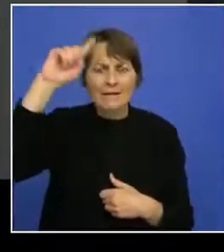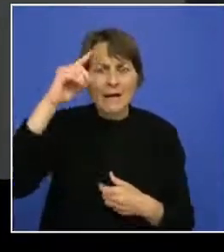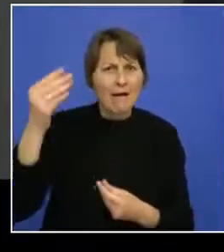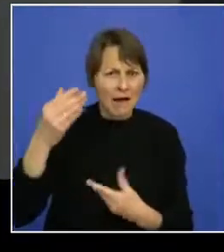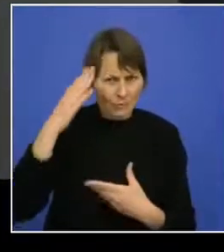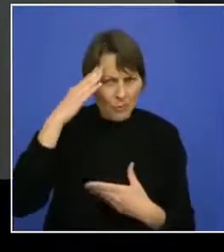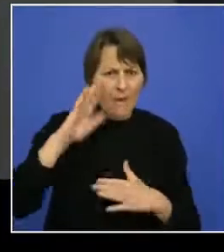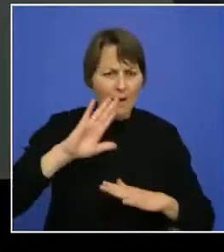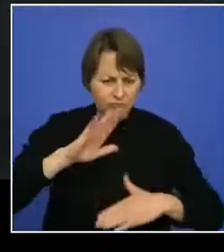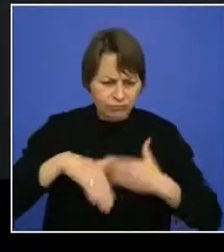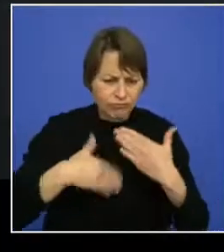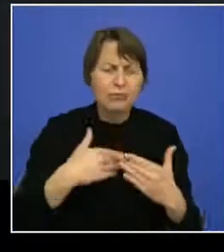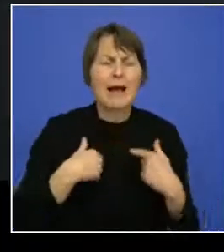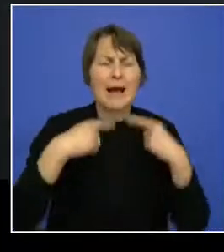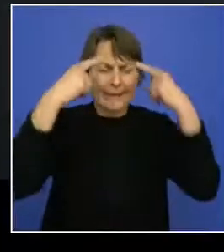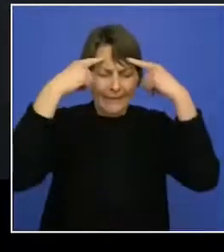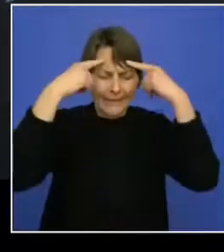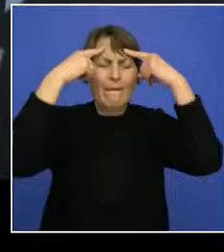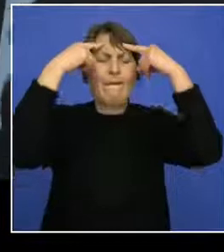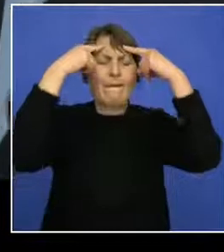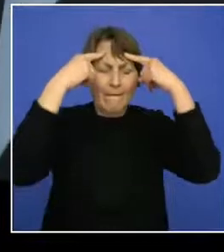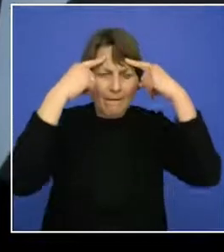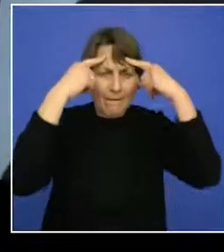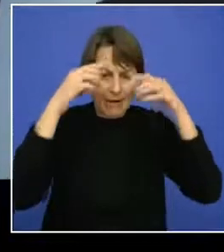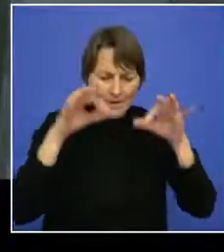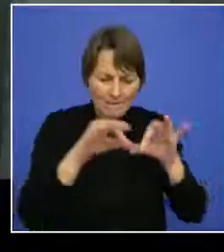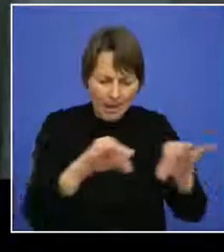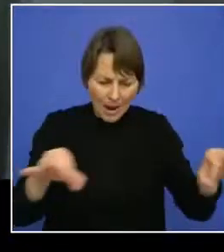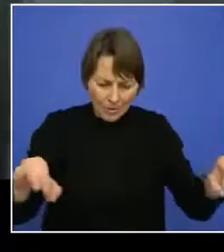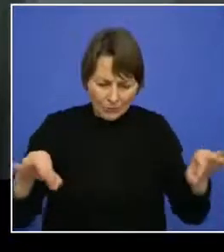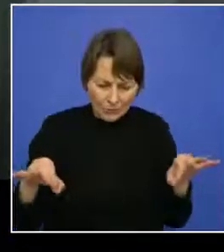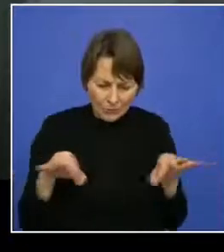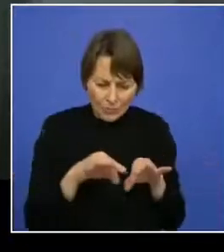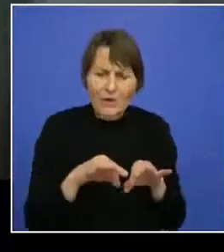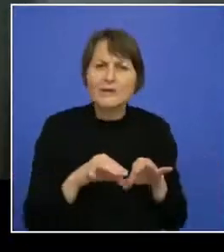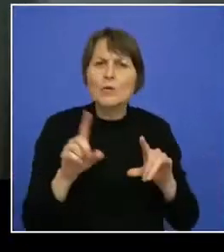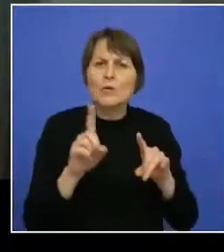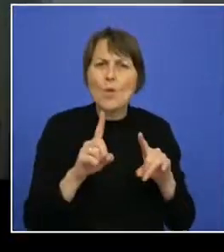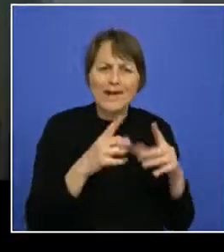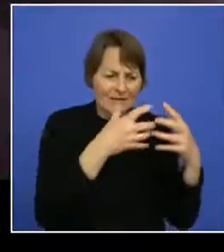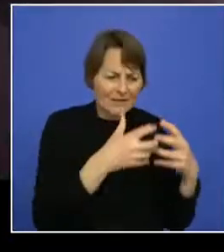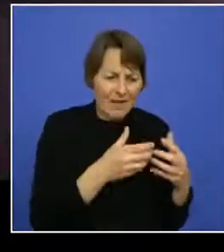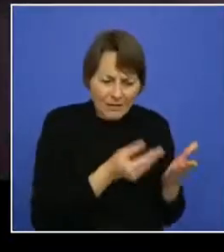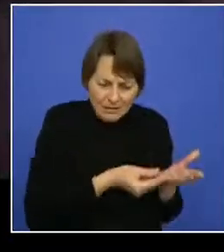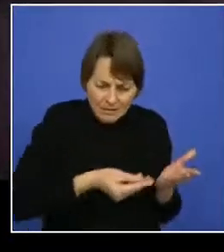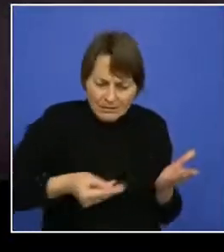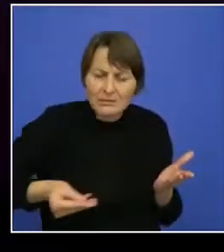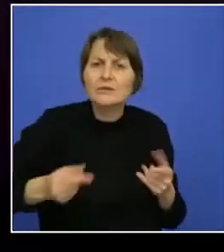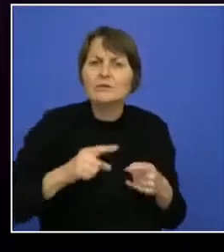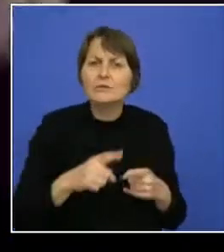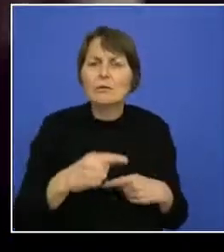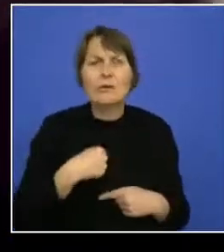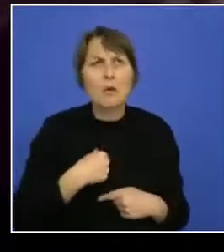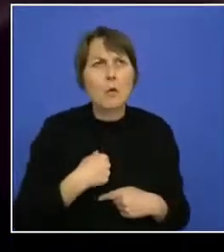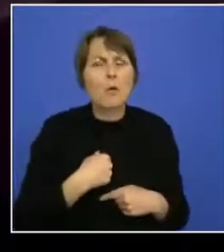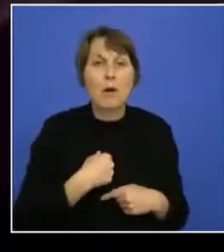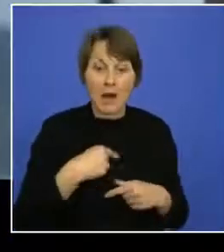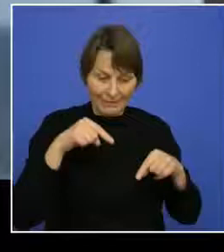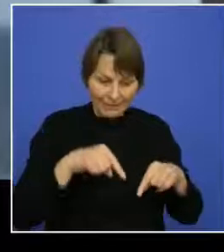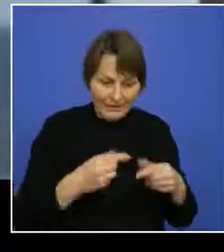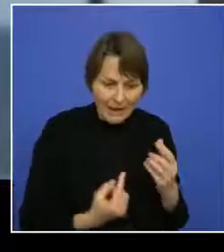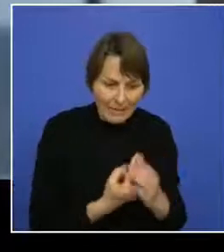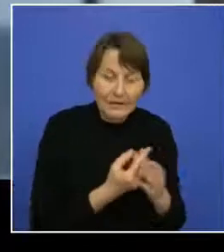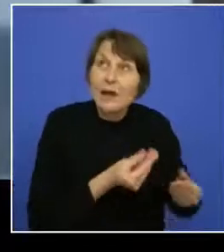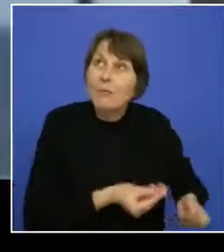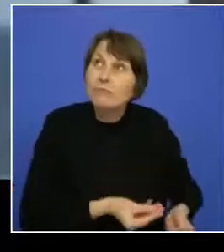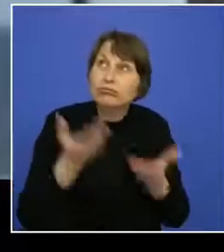boundaries and where we could put devices and how that could all be brought up to the cloud for better notification of rangers. We